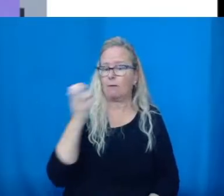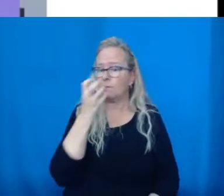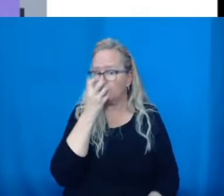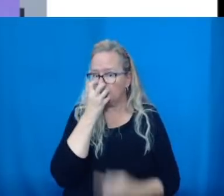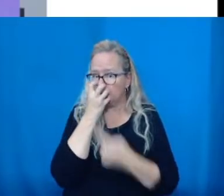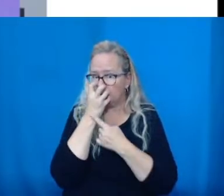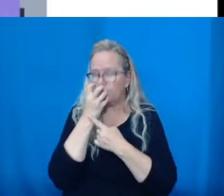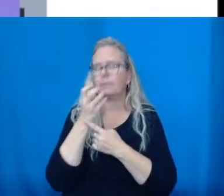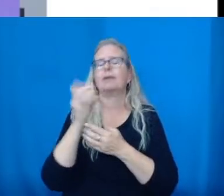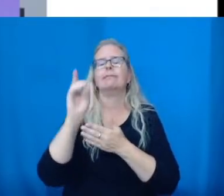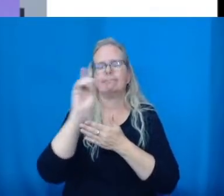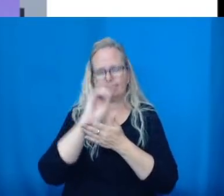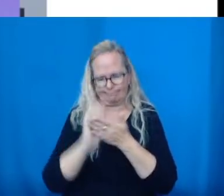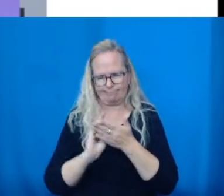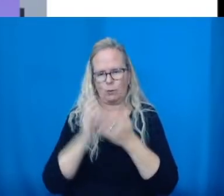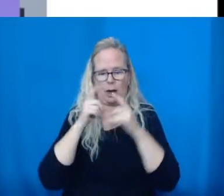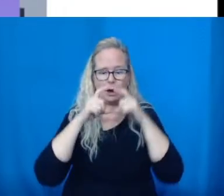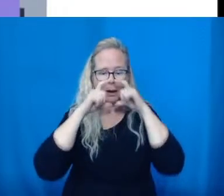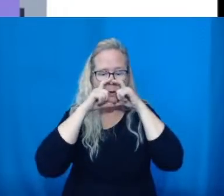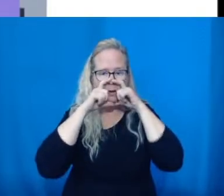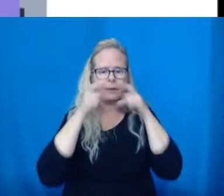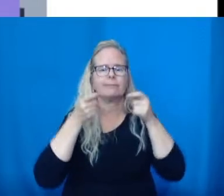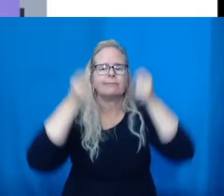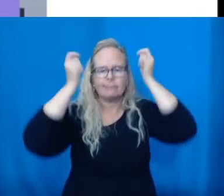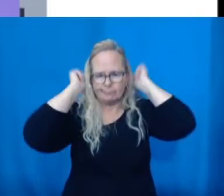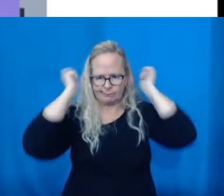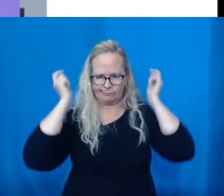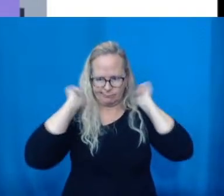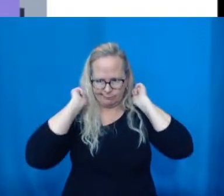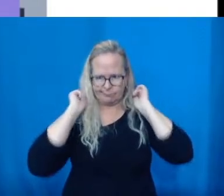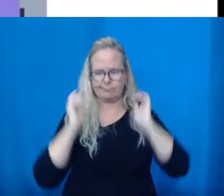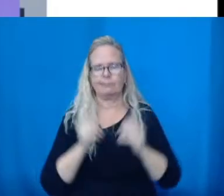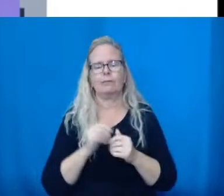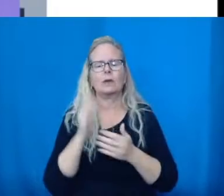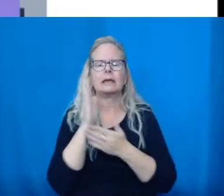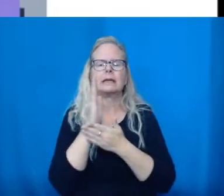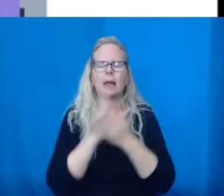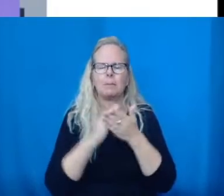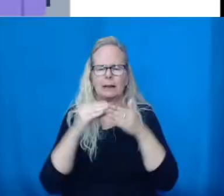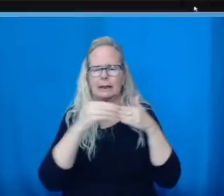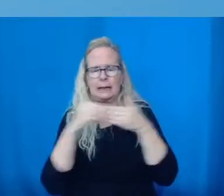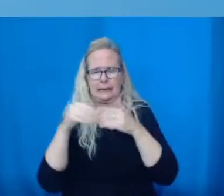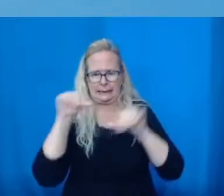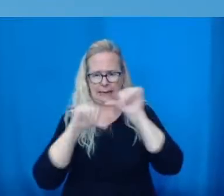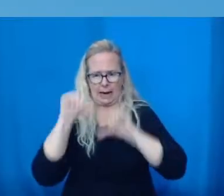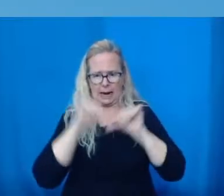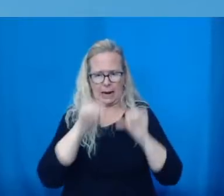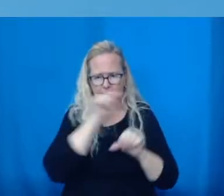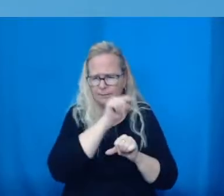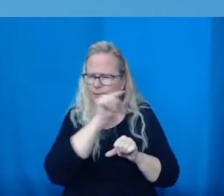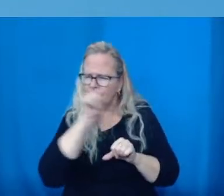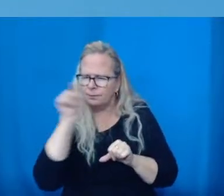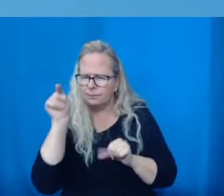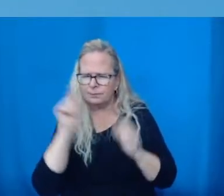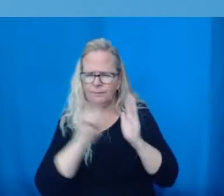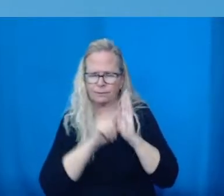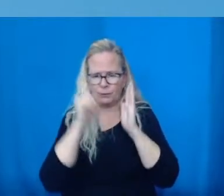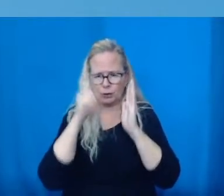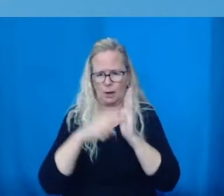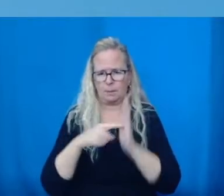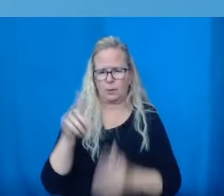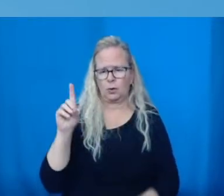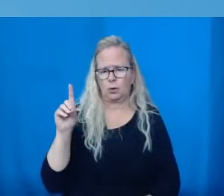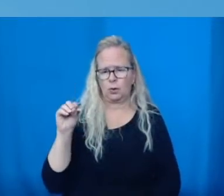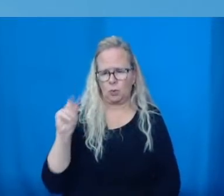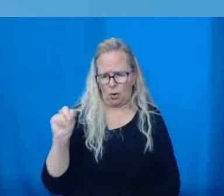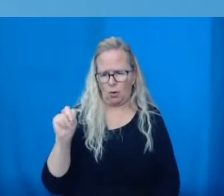scientists, such as Don Milton, for example, from the US, when they go outdoors, they're wearing elastomeric respirators.